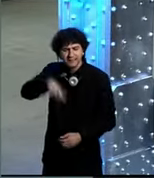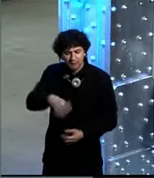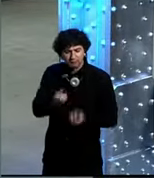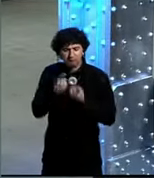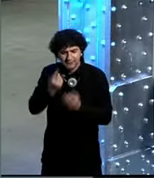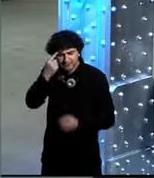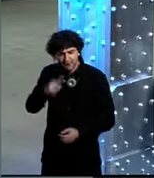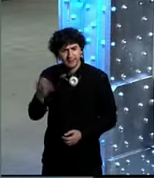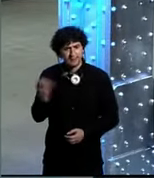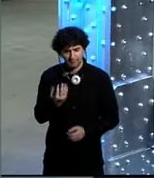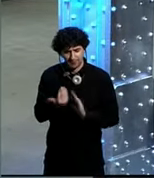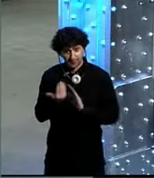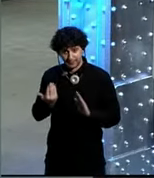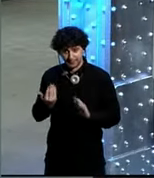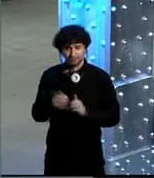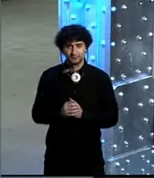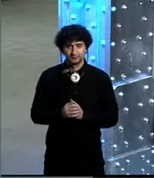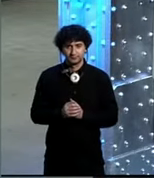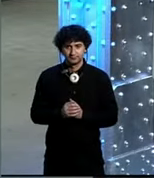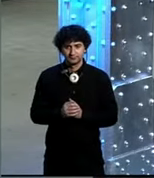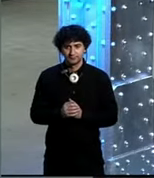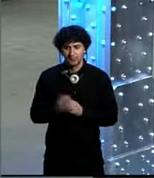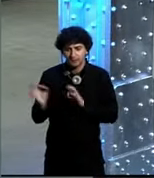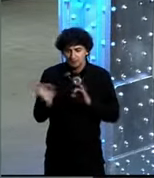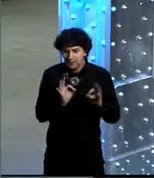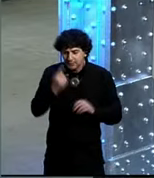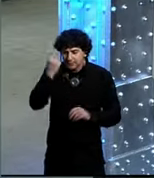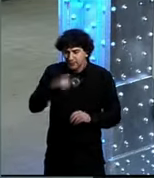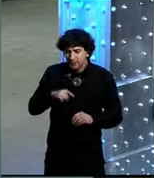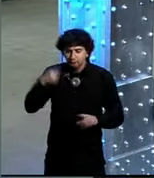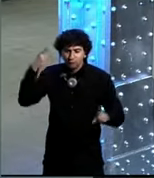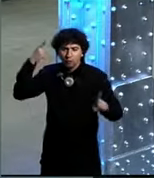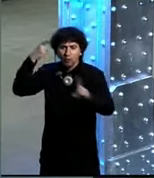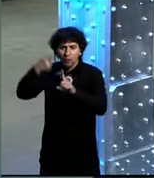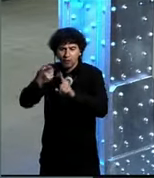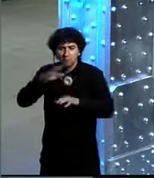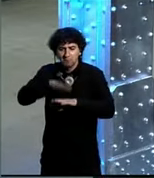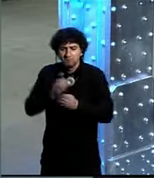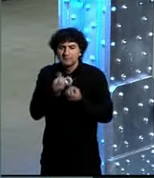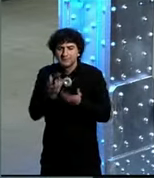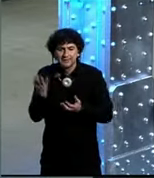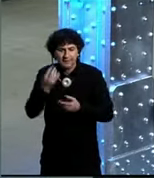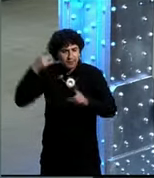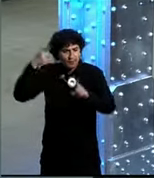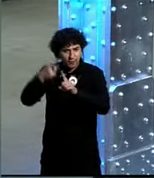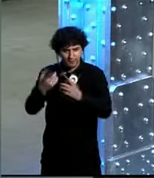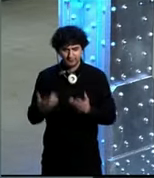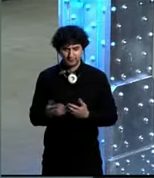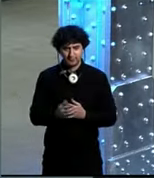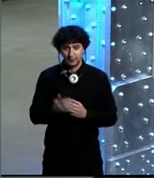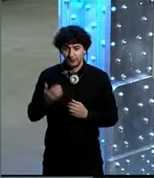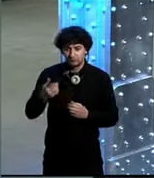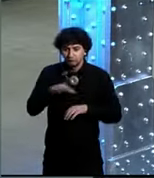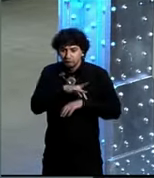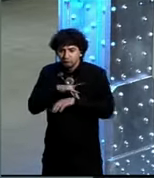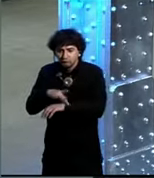want to achieve. And the vehicle that gets us there, from the idea in our mind, to our media